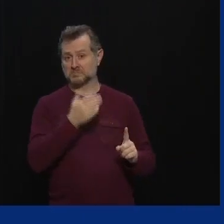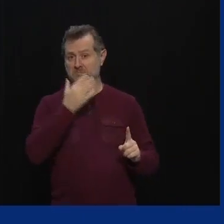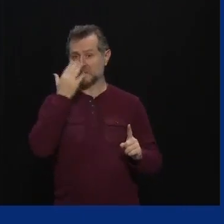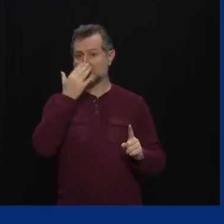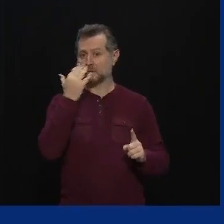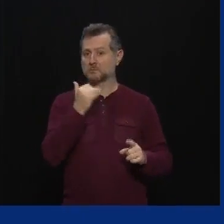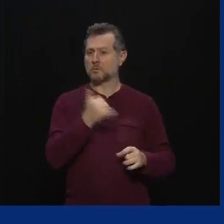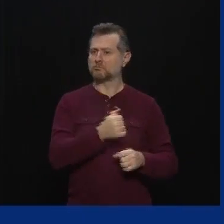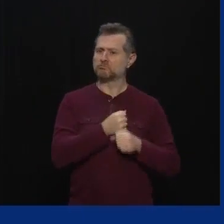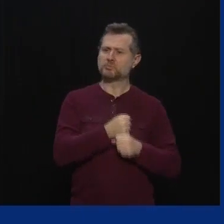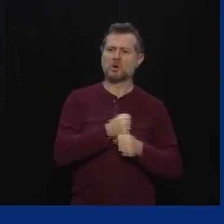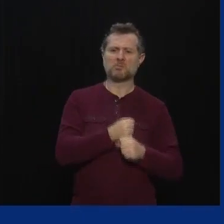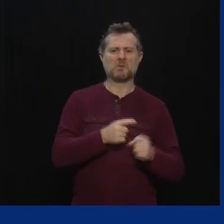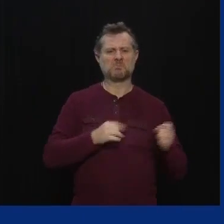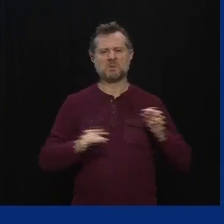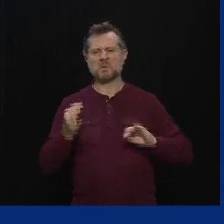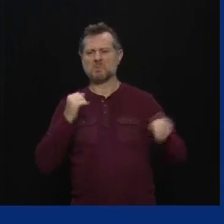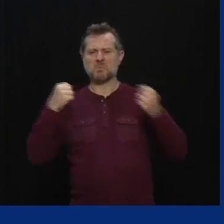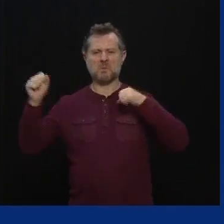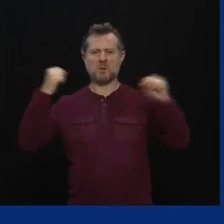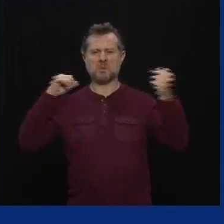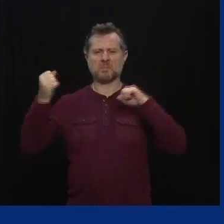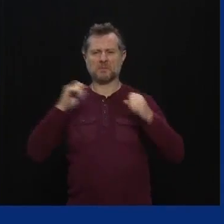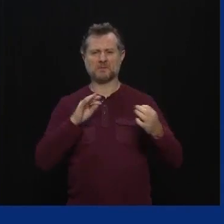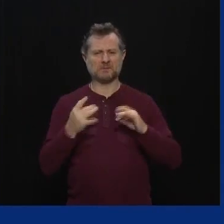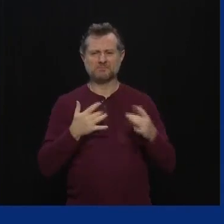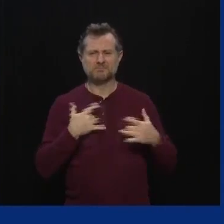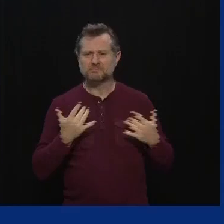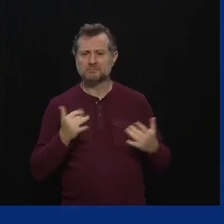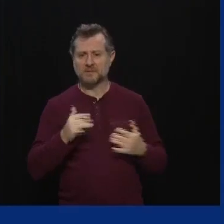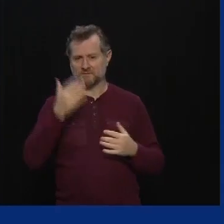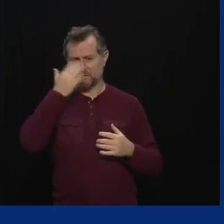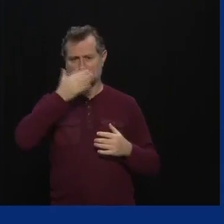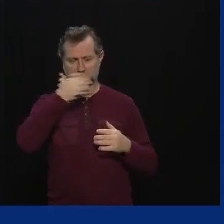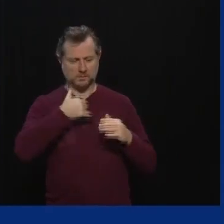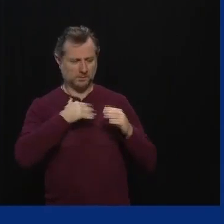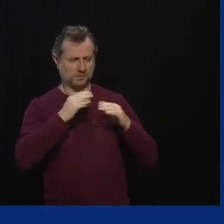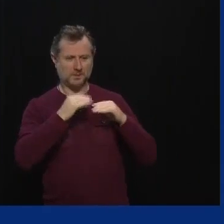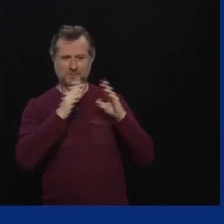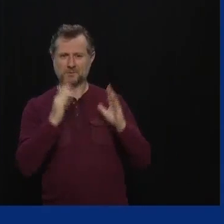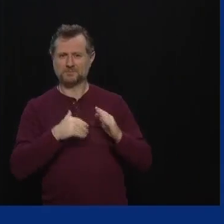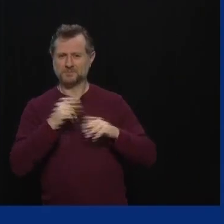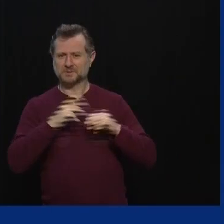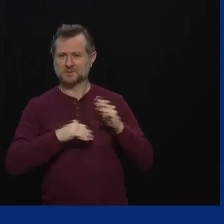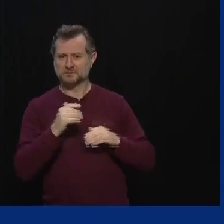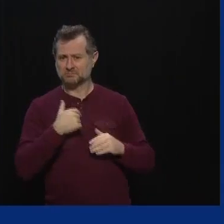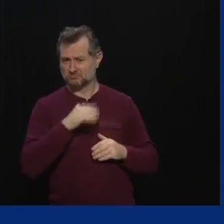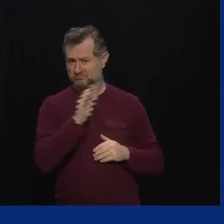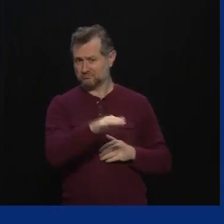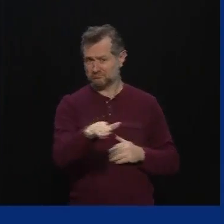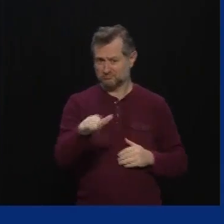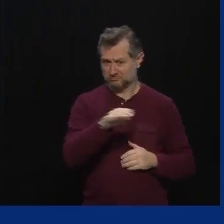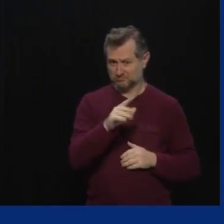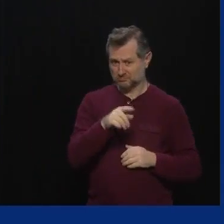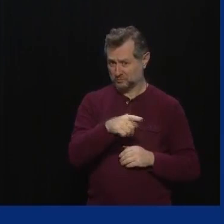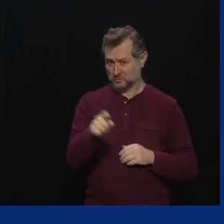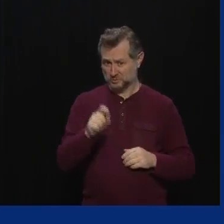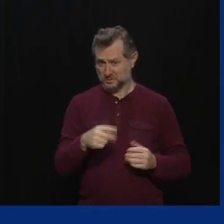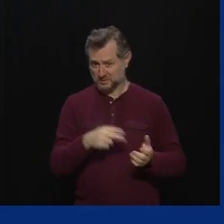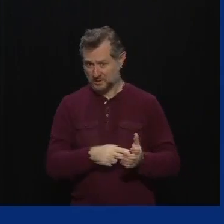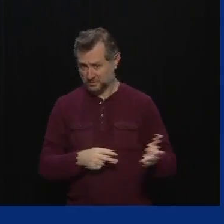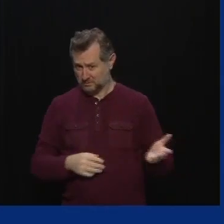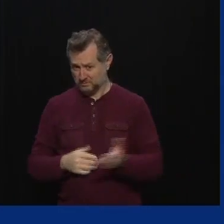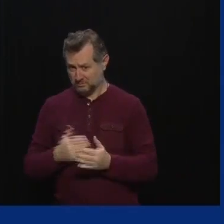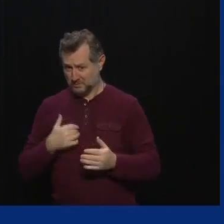and making some, doing an event in front of the building. And I said, Assemblyman, you don't have to stand out here to get my attention. Come